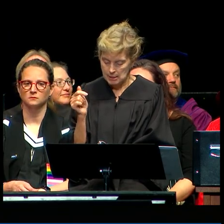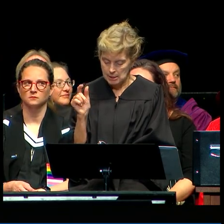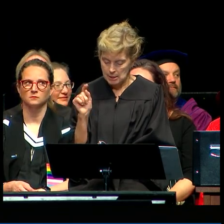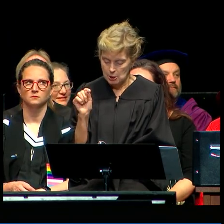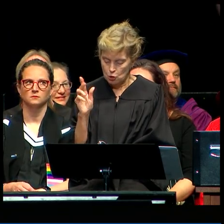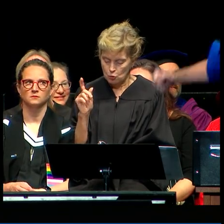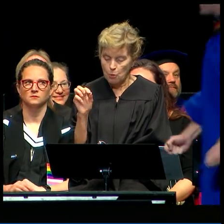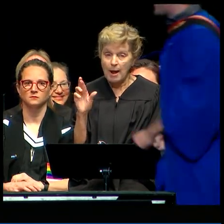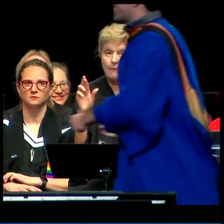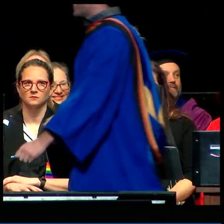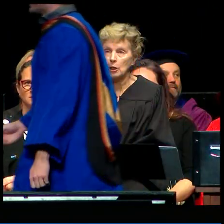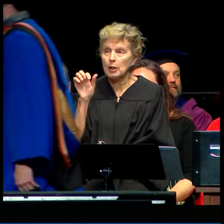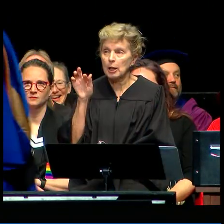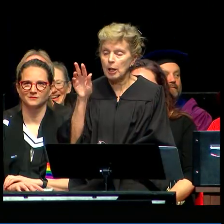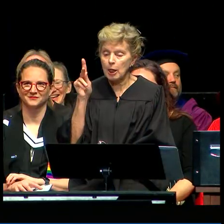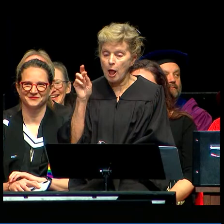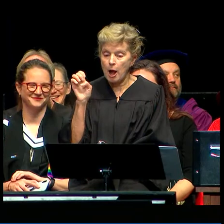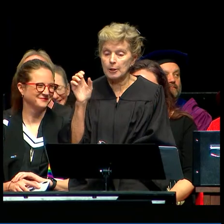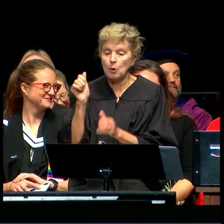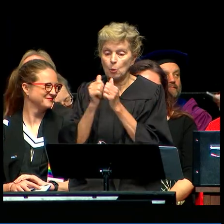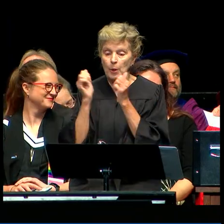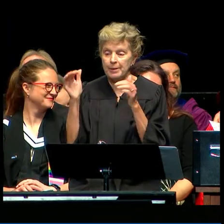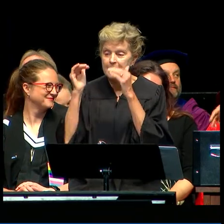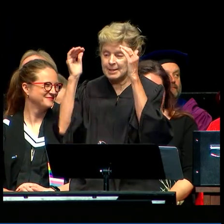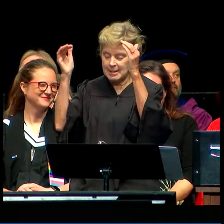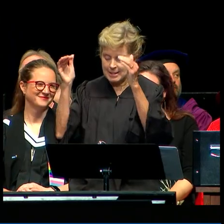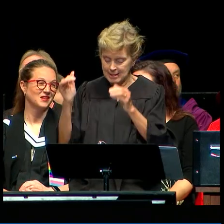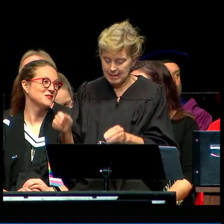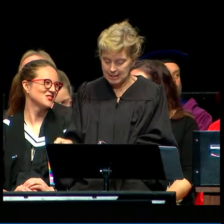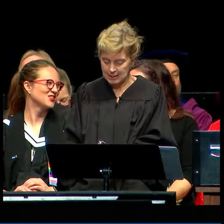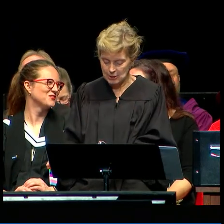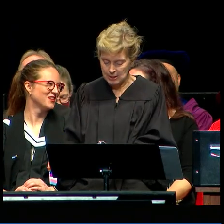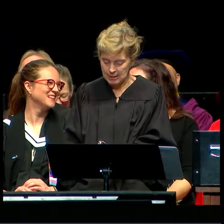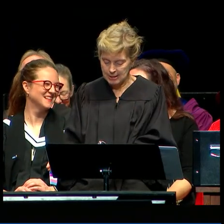Trevor Clark, with distinction.